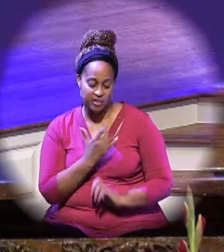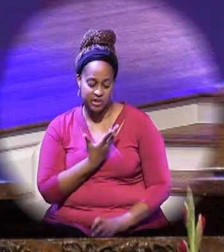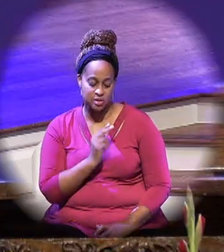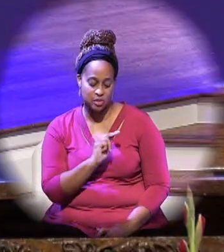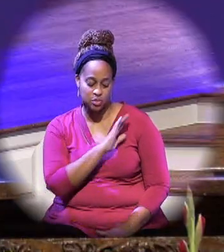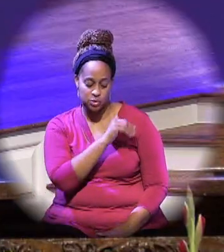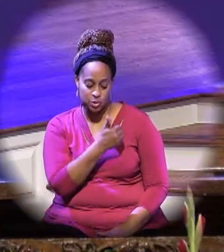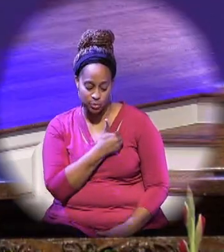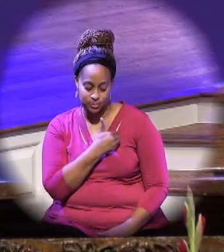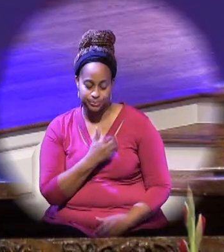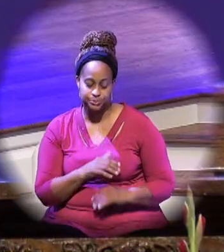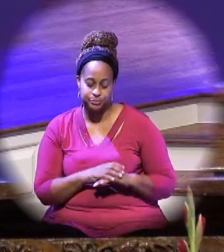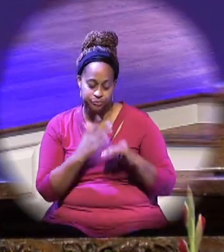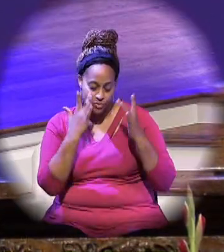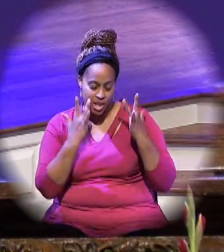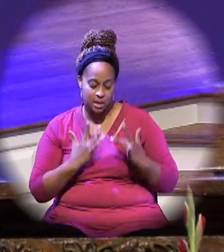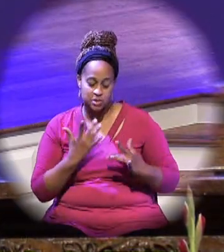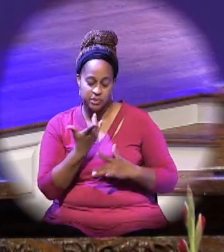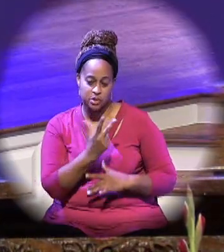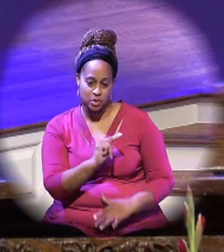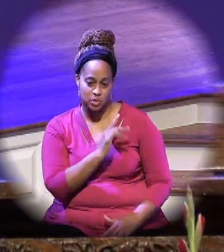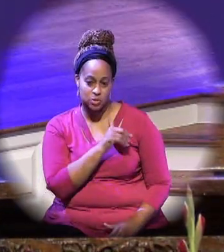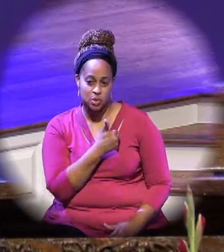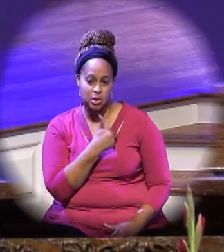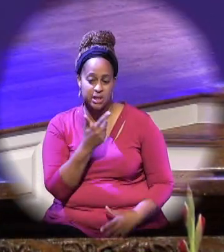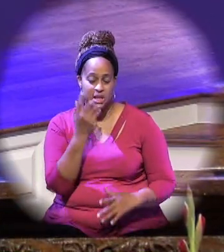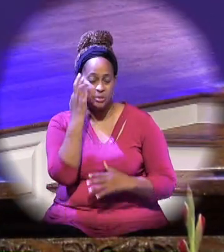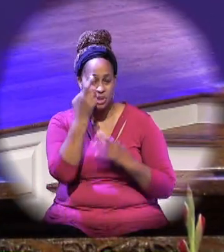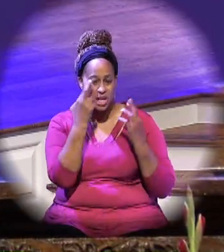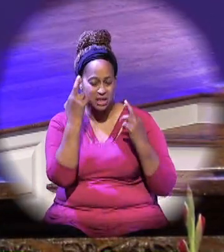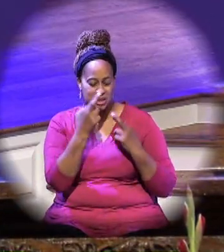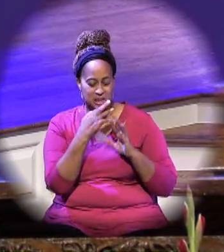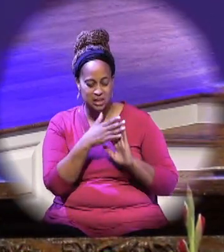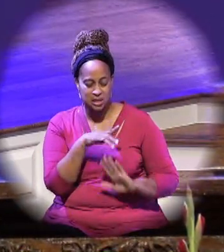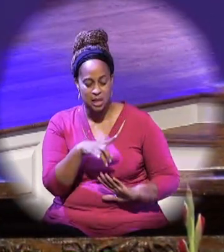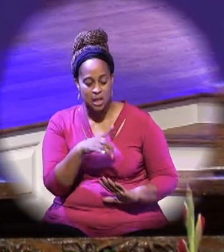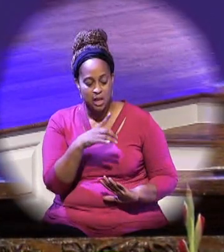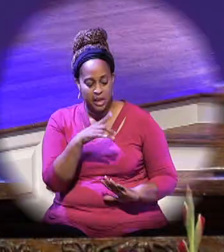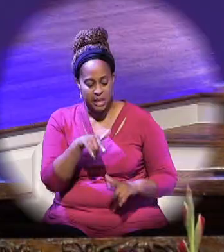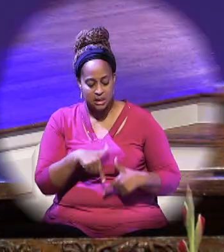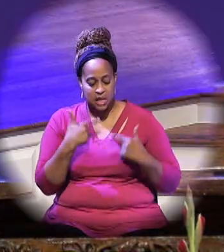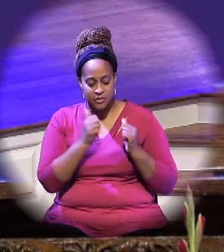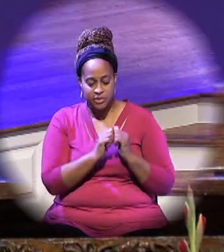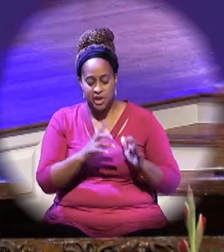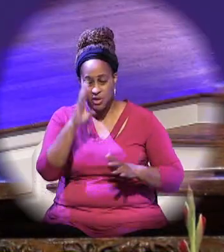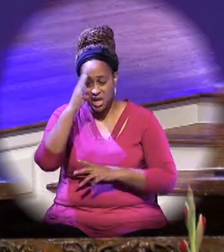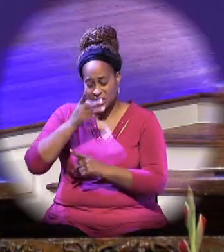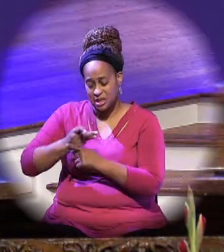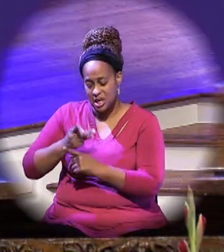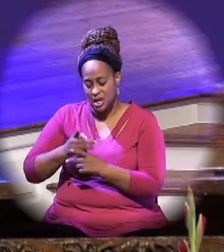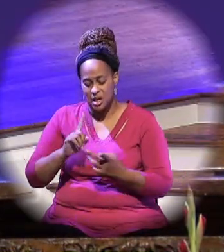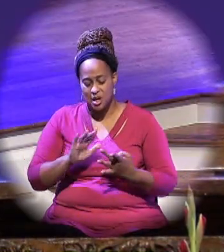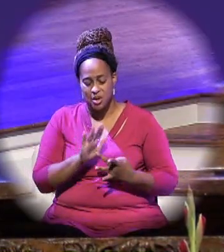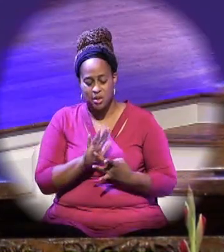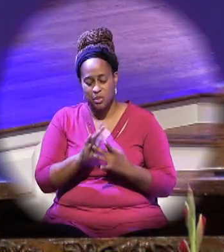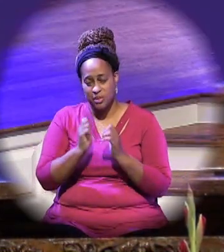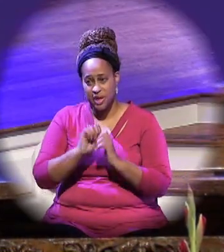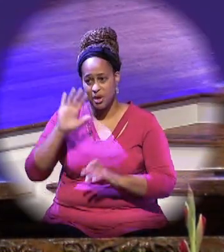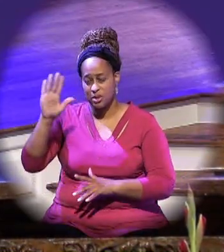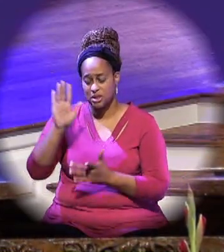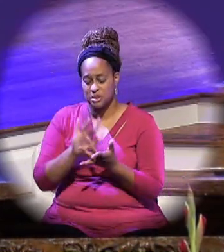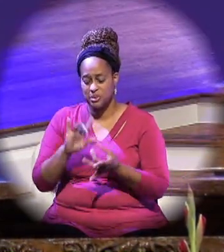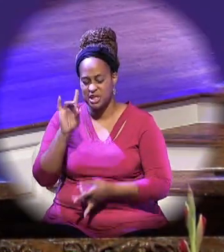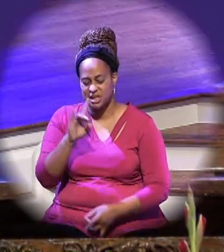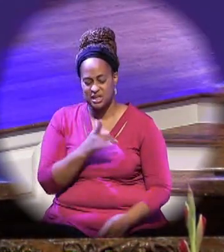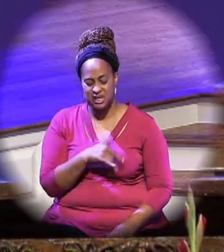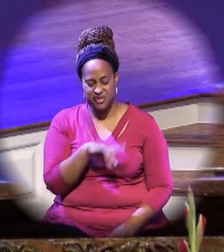soul. That once he realized he had life without God's care, once he realized he had life without God's presence, he found it to